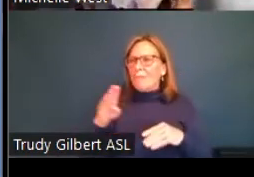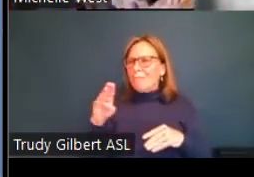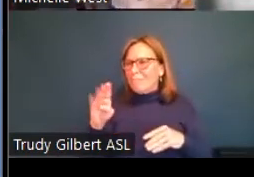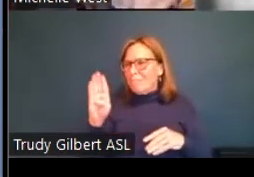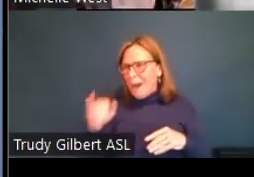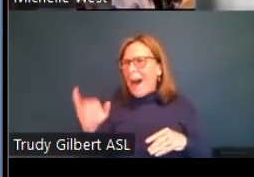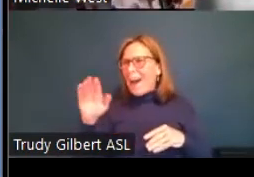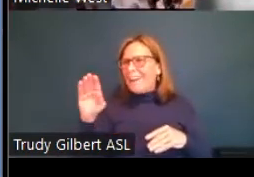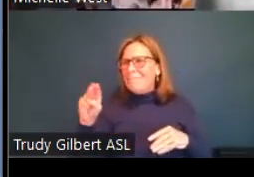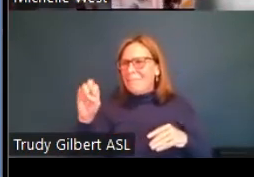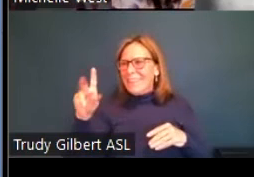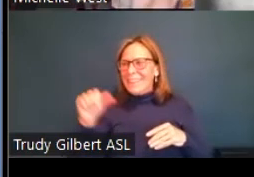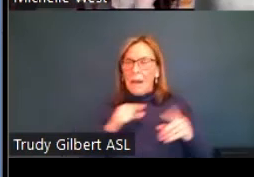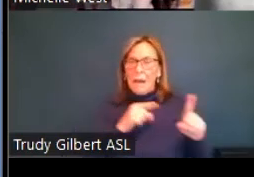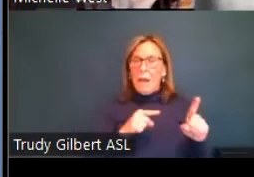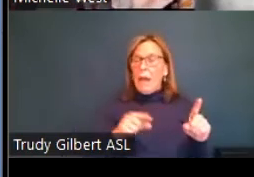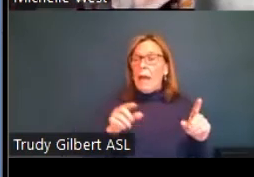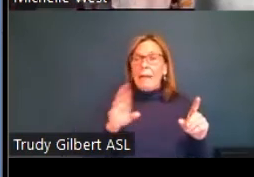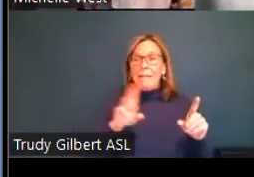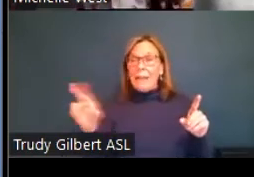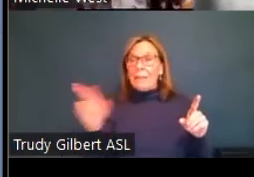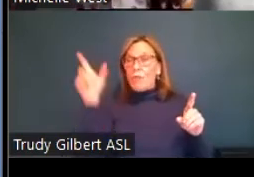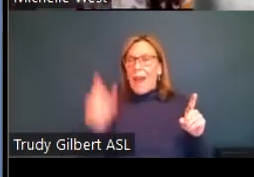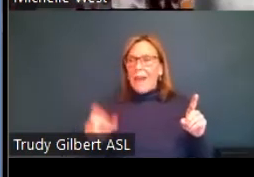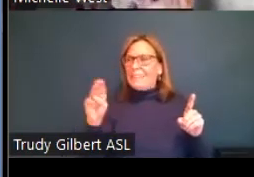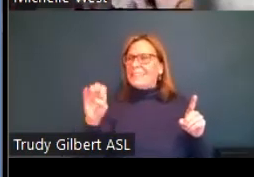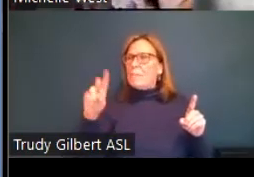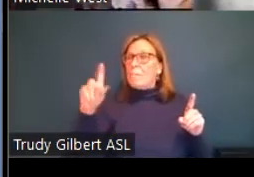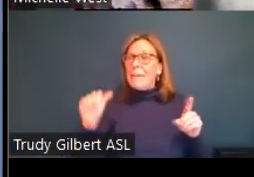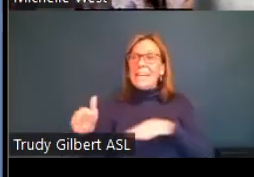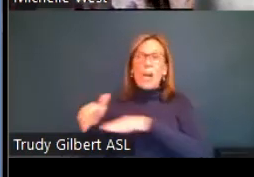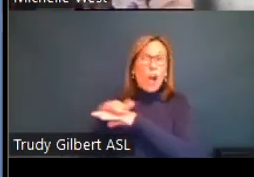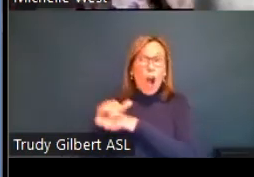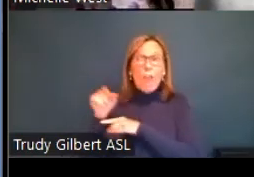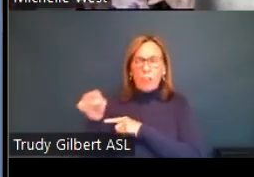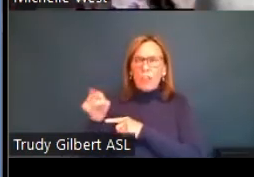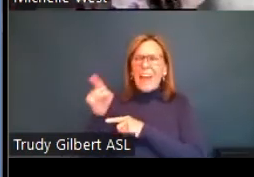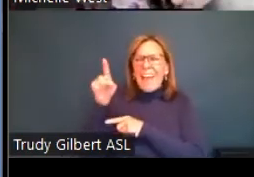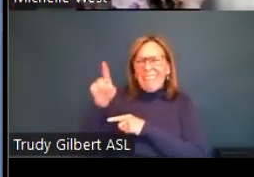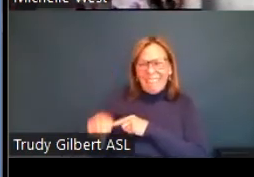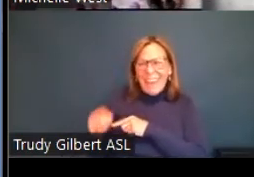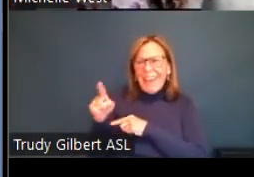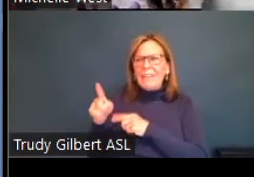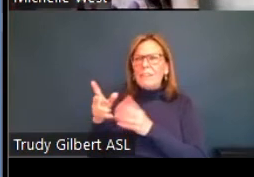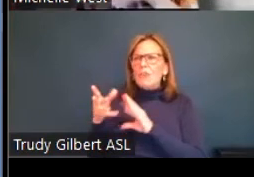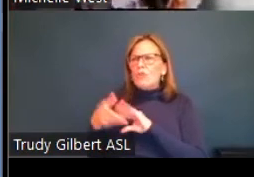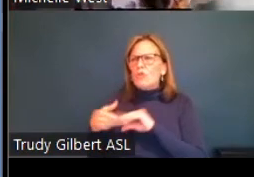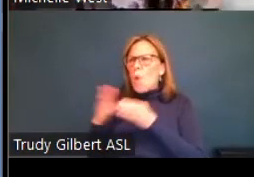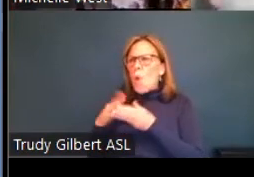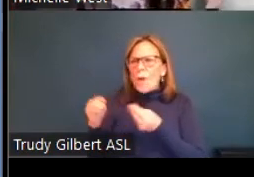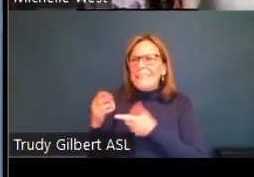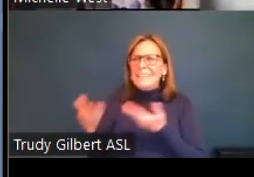Then next to that, to the right, it says media coverage. And those are stories that maybe we couldn't link